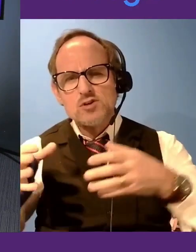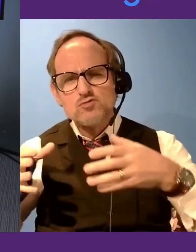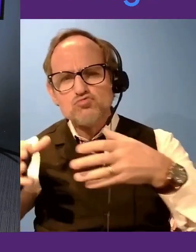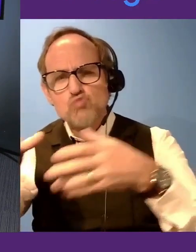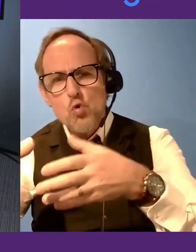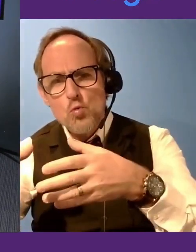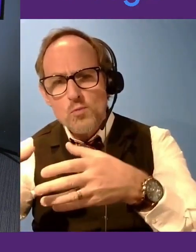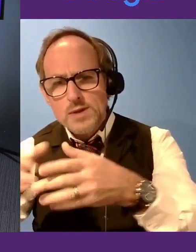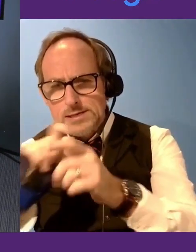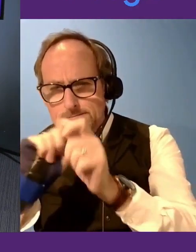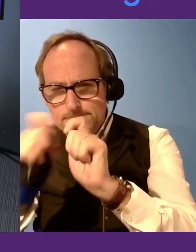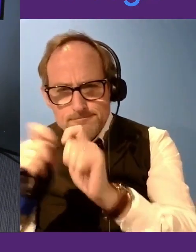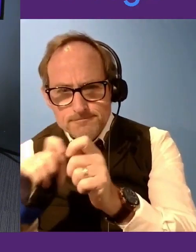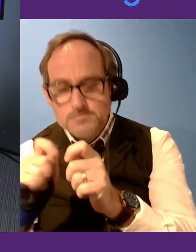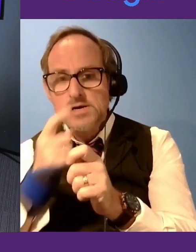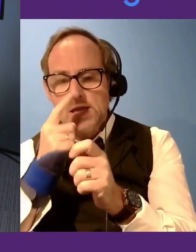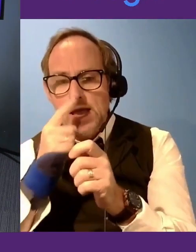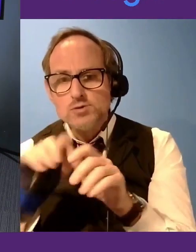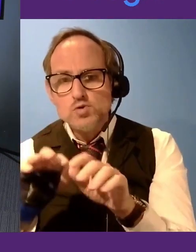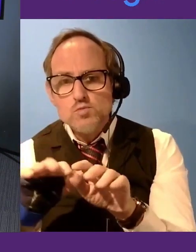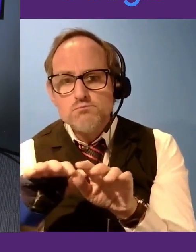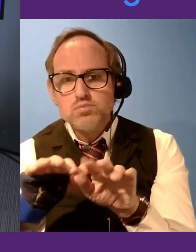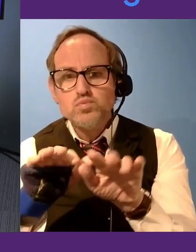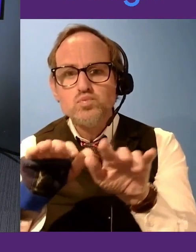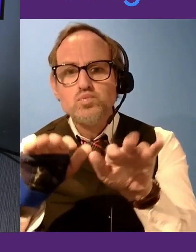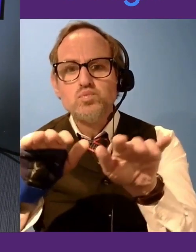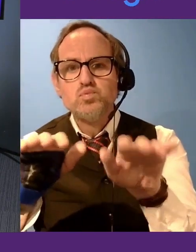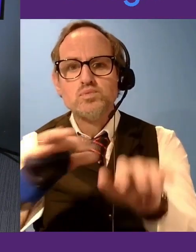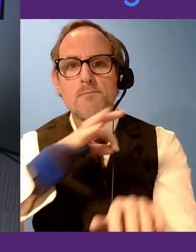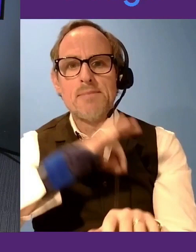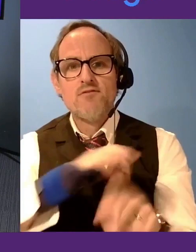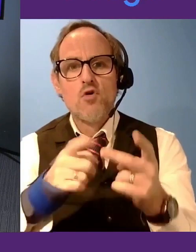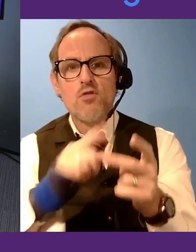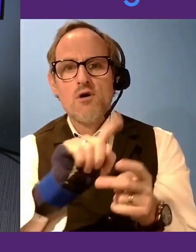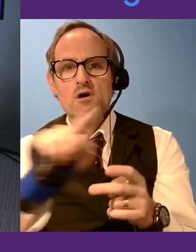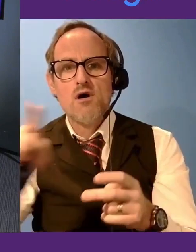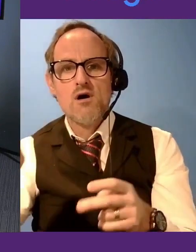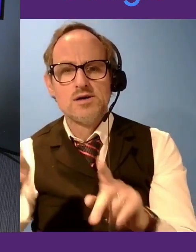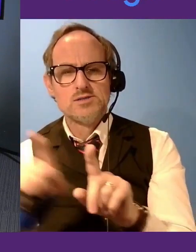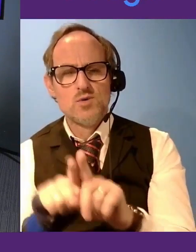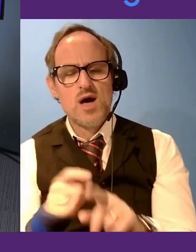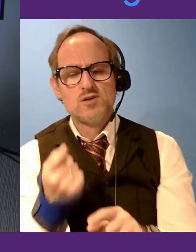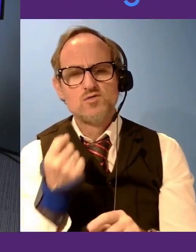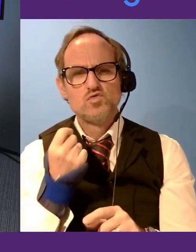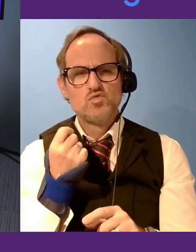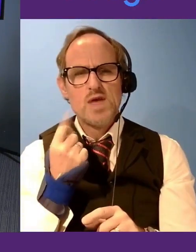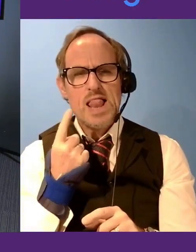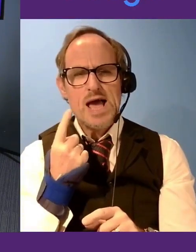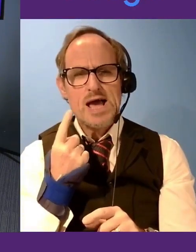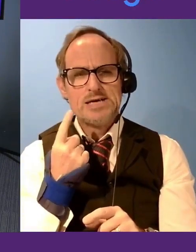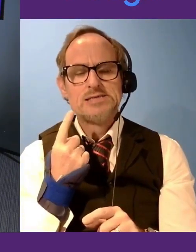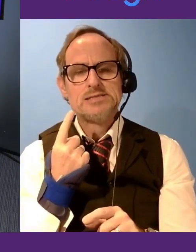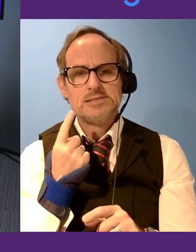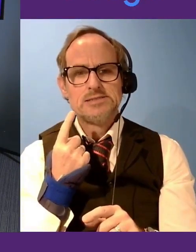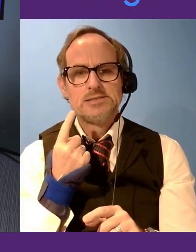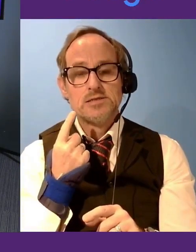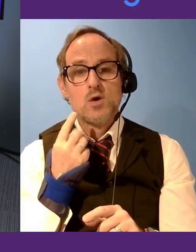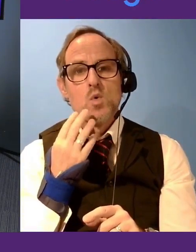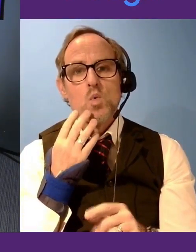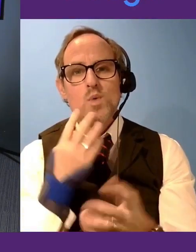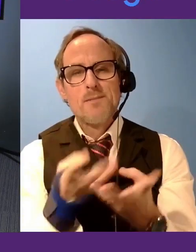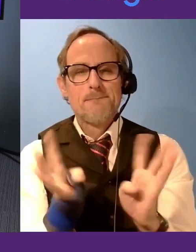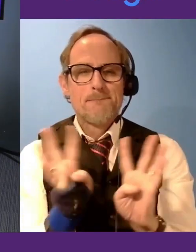that outwards. And I realize, sometimes when we do accessibility and inclusive design panels, we can talk